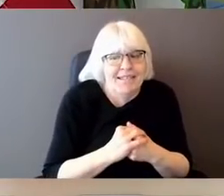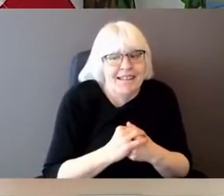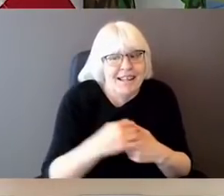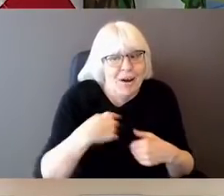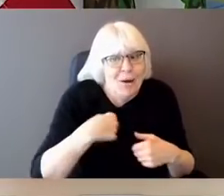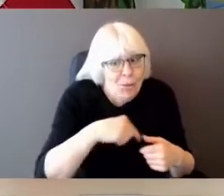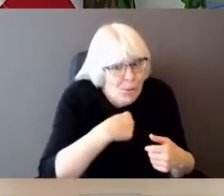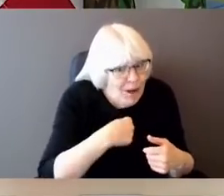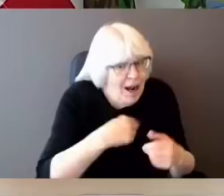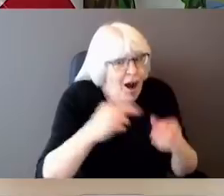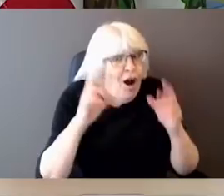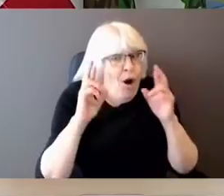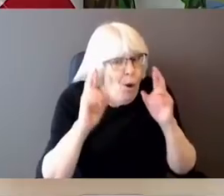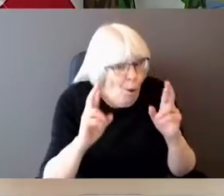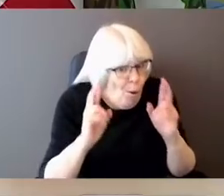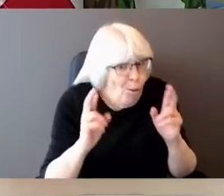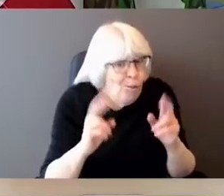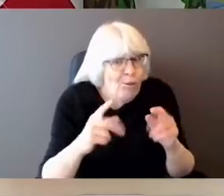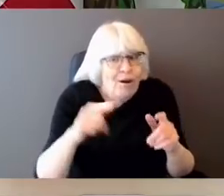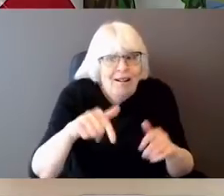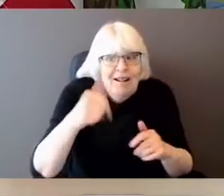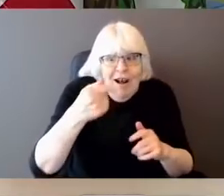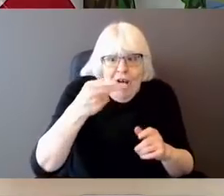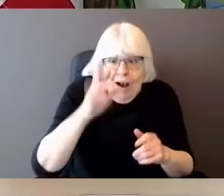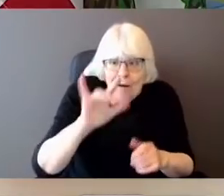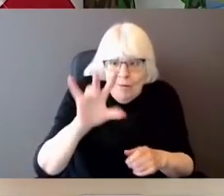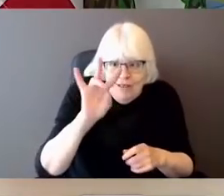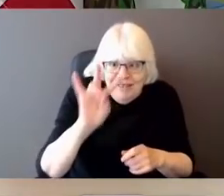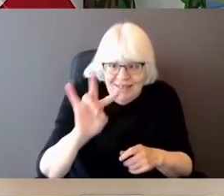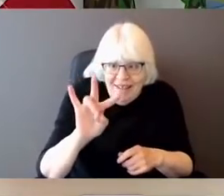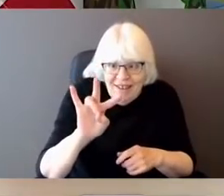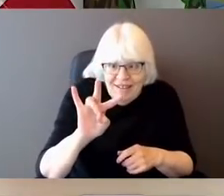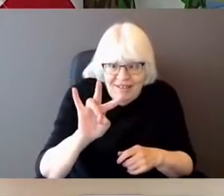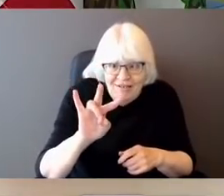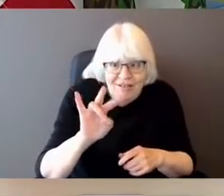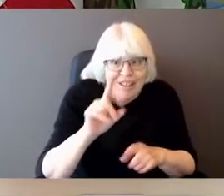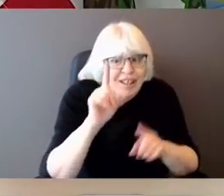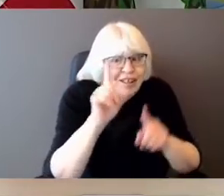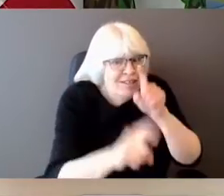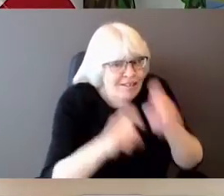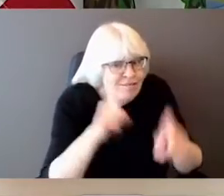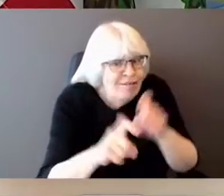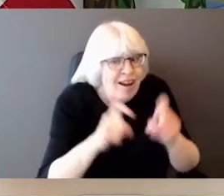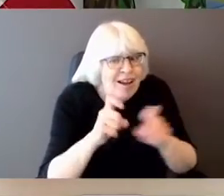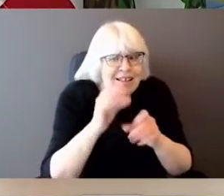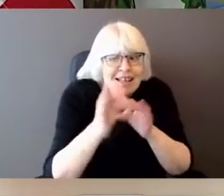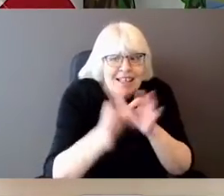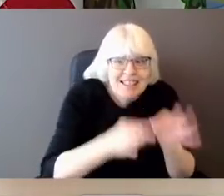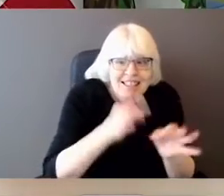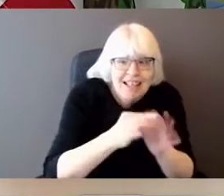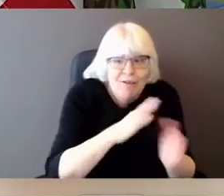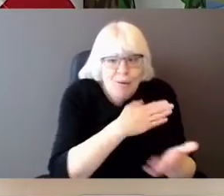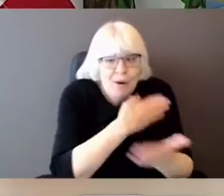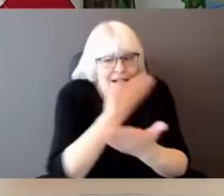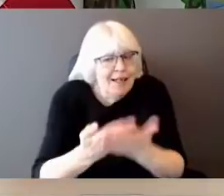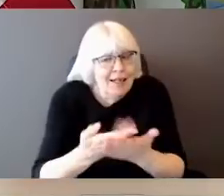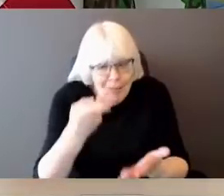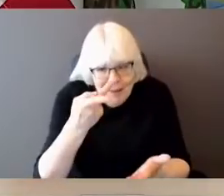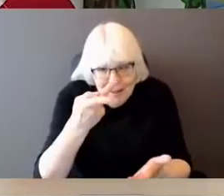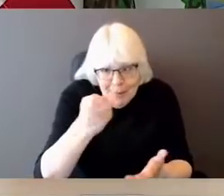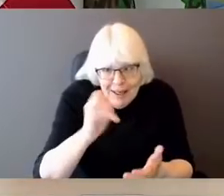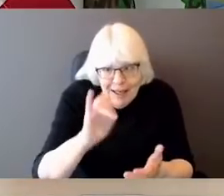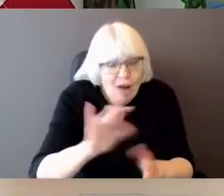any testing requirement or screening requirement at the points of entry. Now, might there be a time